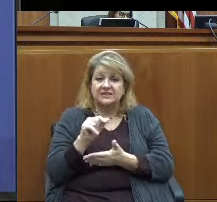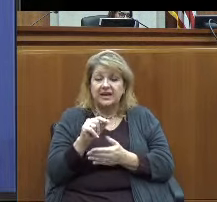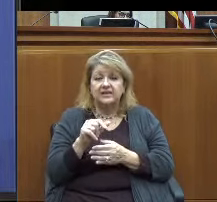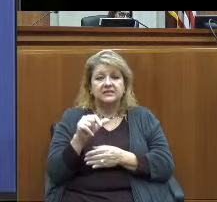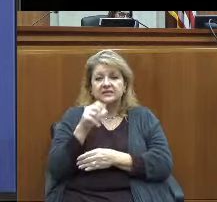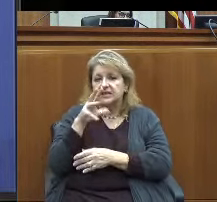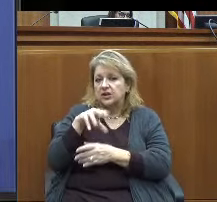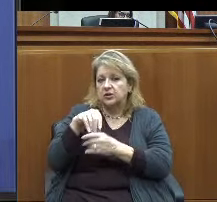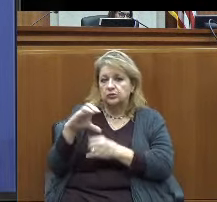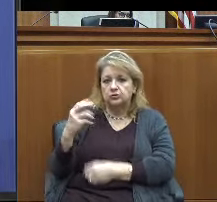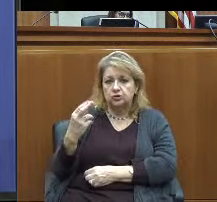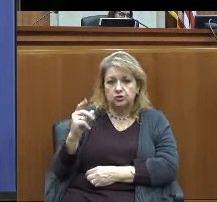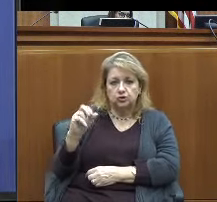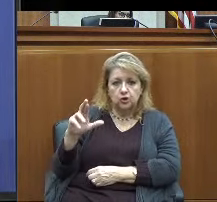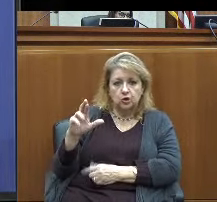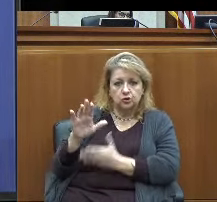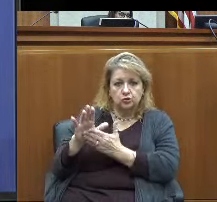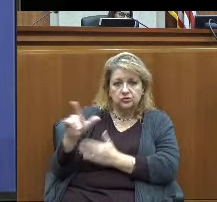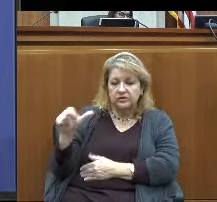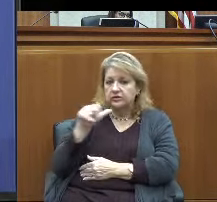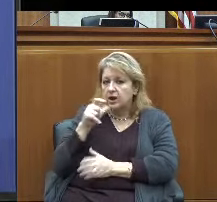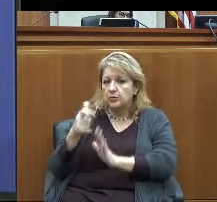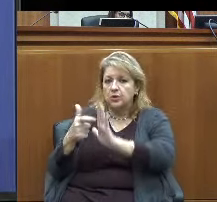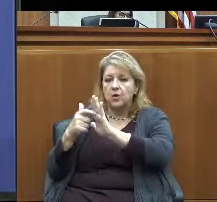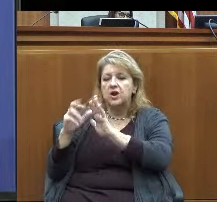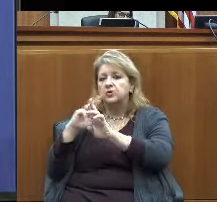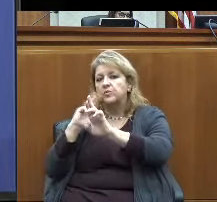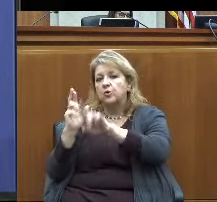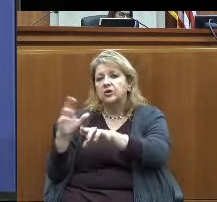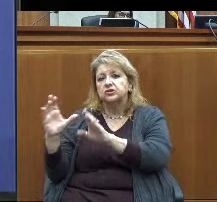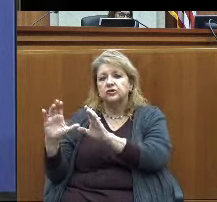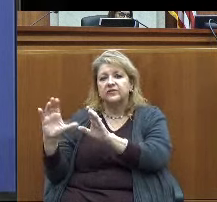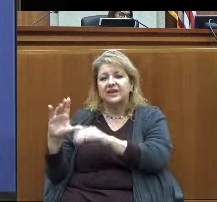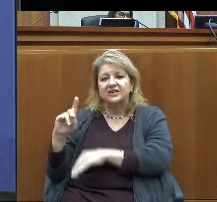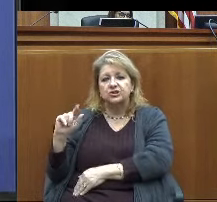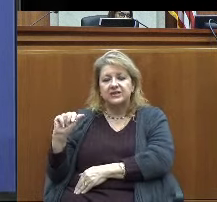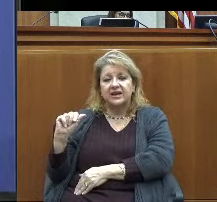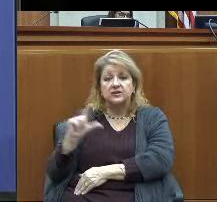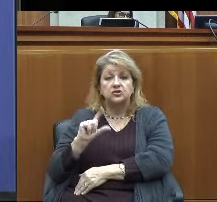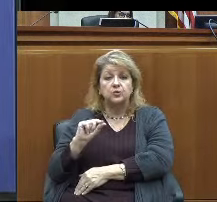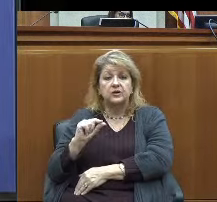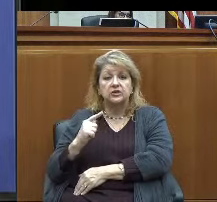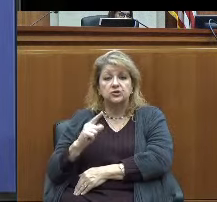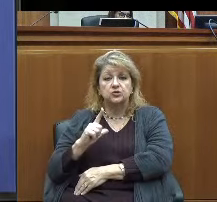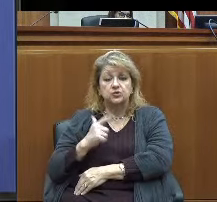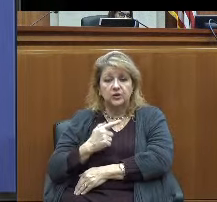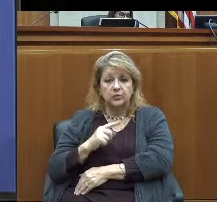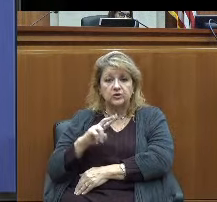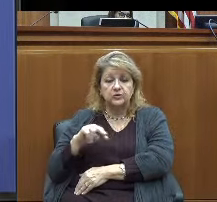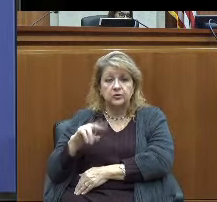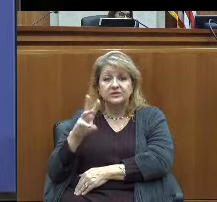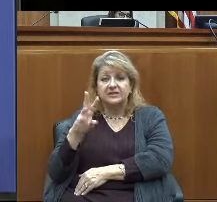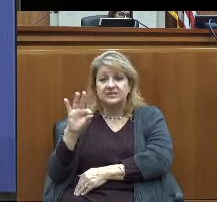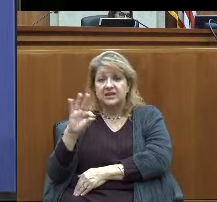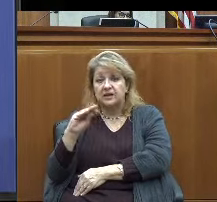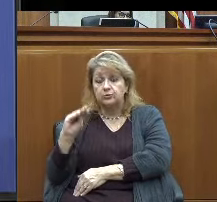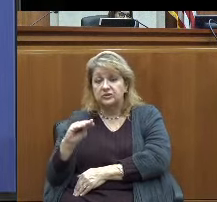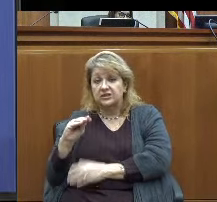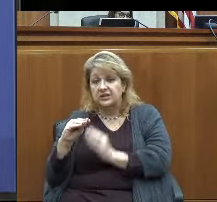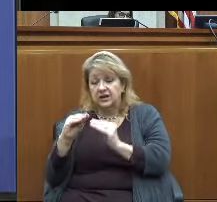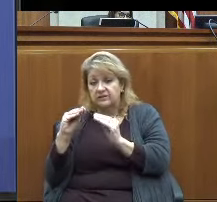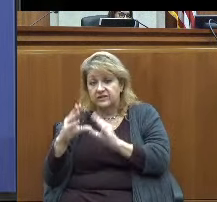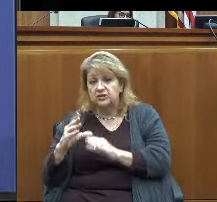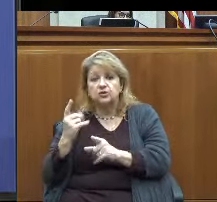excludes charter schools, which are not required to report certification data. In 2021-2022, 69% of teachers